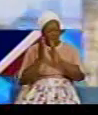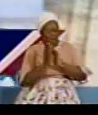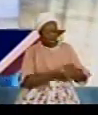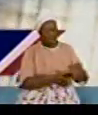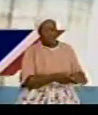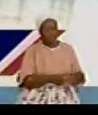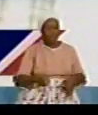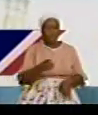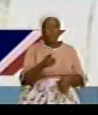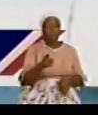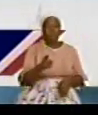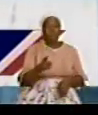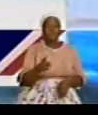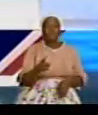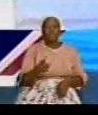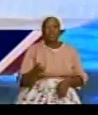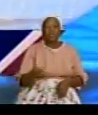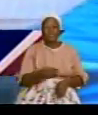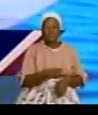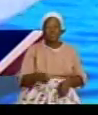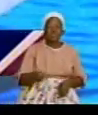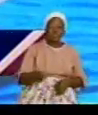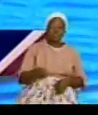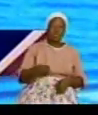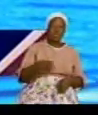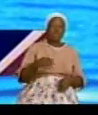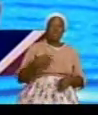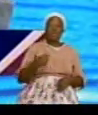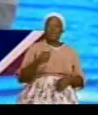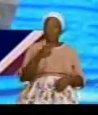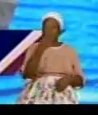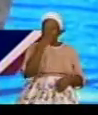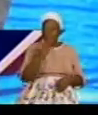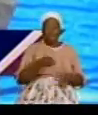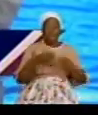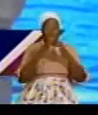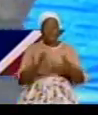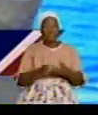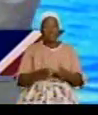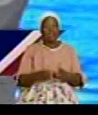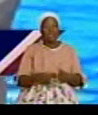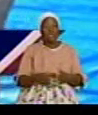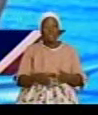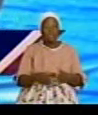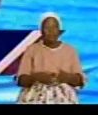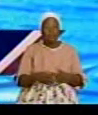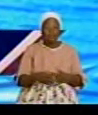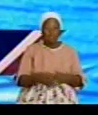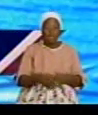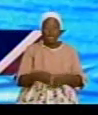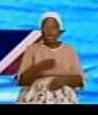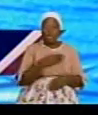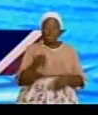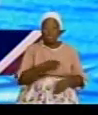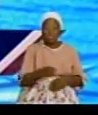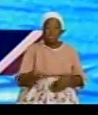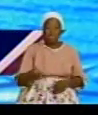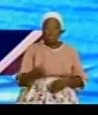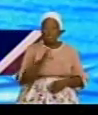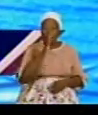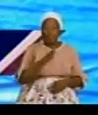them alone. They be blind leaders of the blind, and if the blind lead the